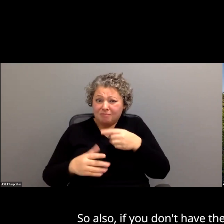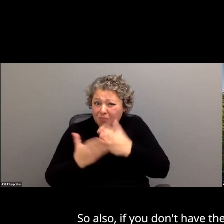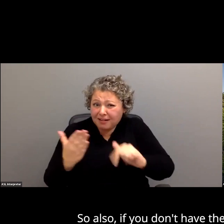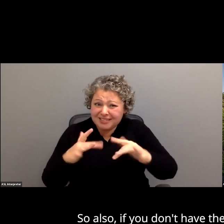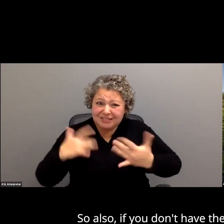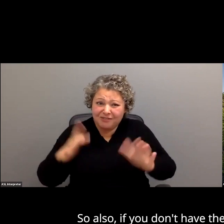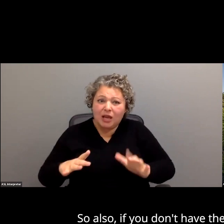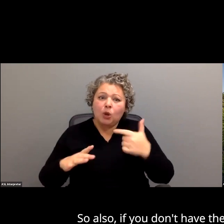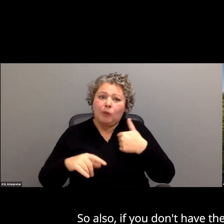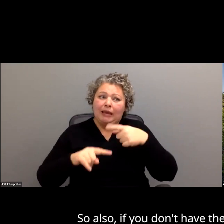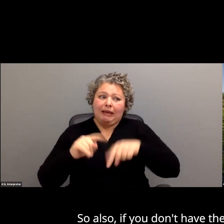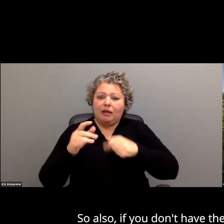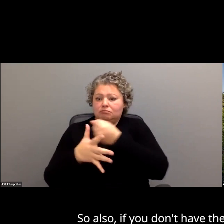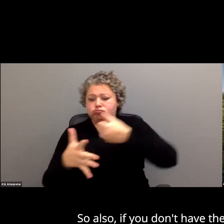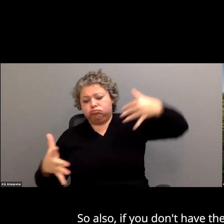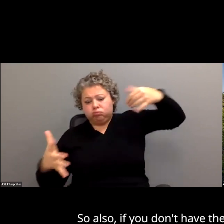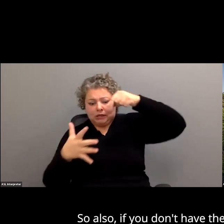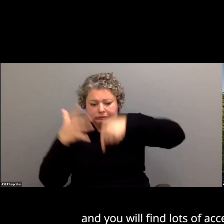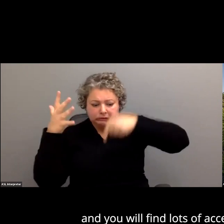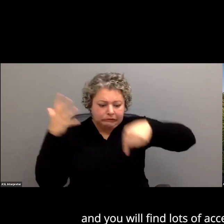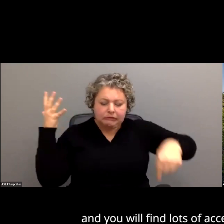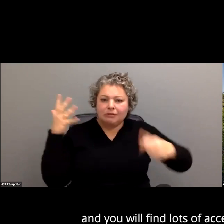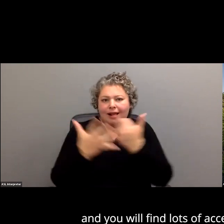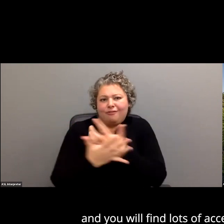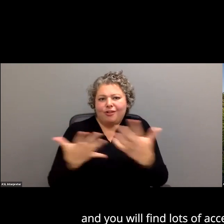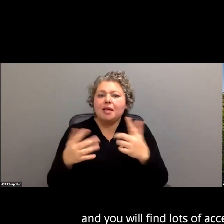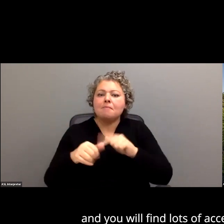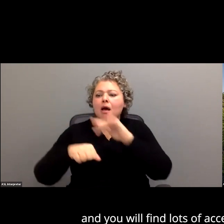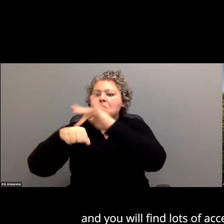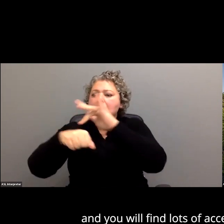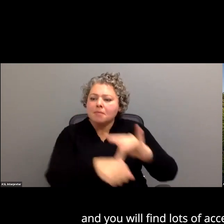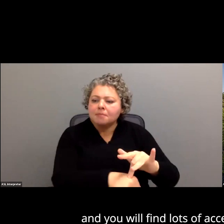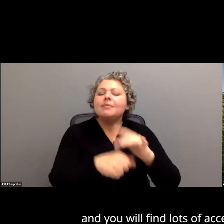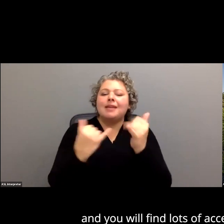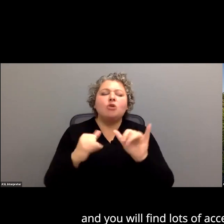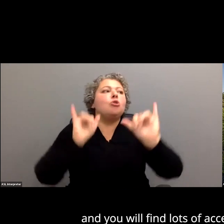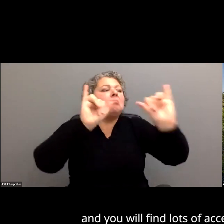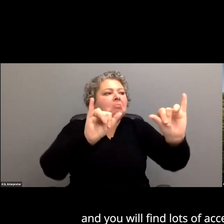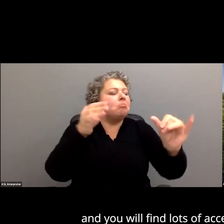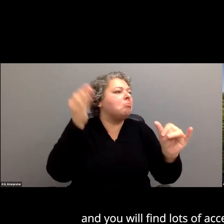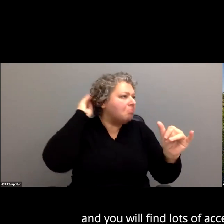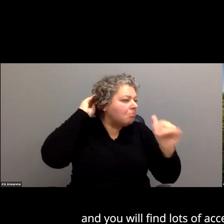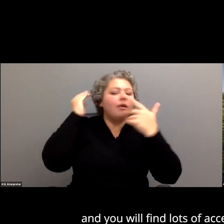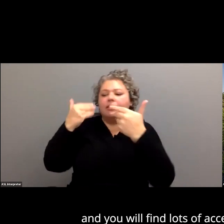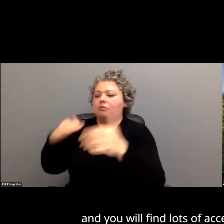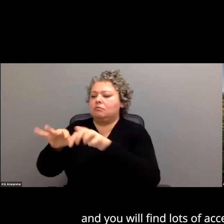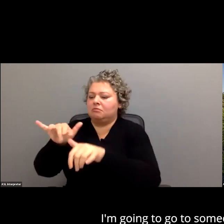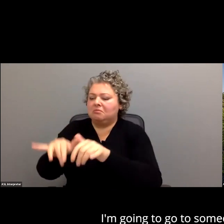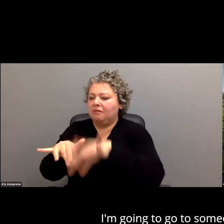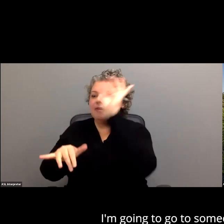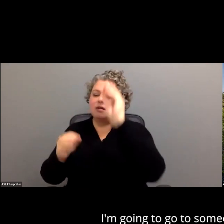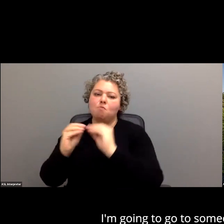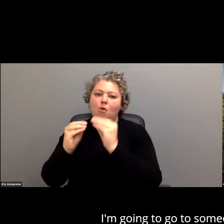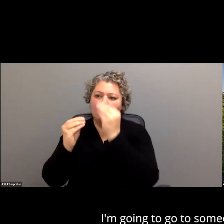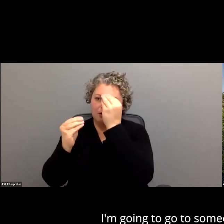question at the end of today, you can do some Googling and you will find lots of accessibility recommendations along those lines.